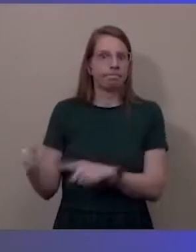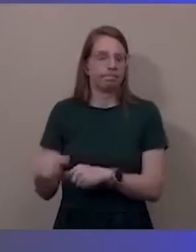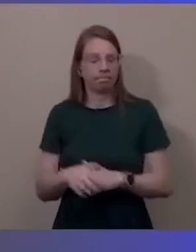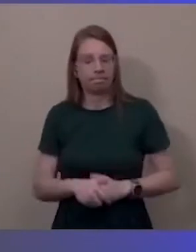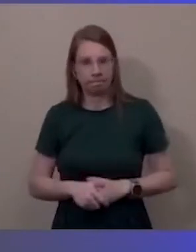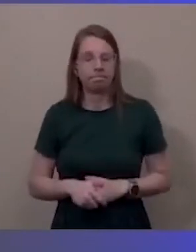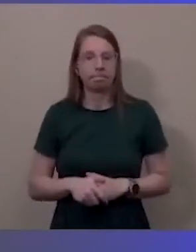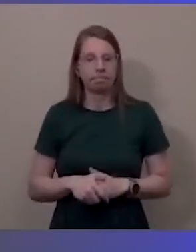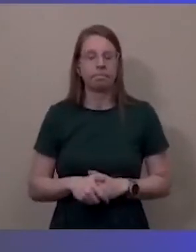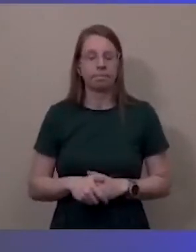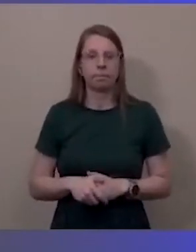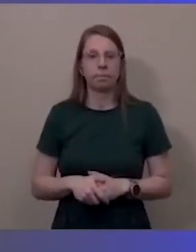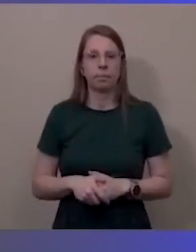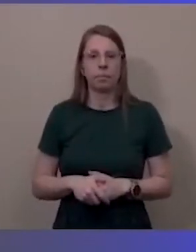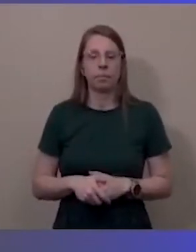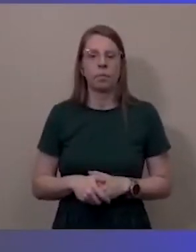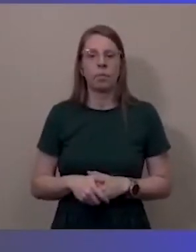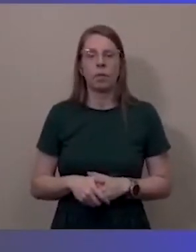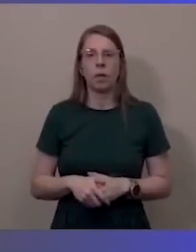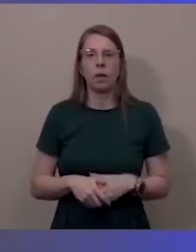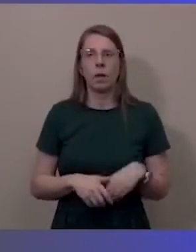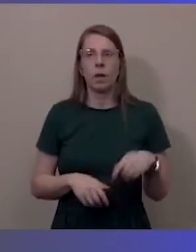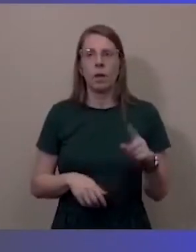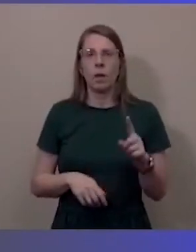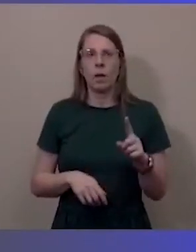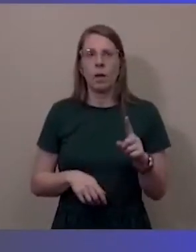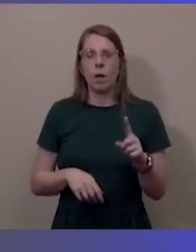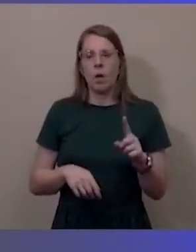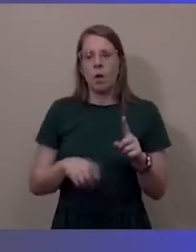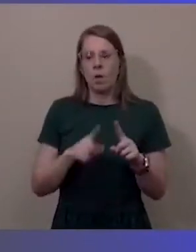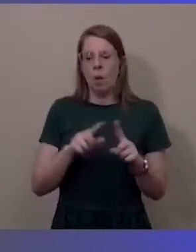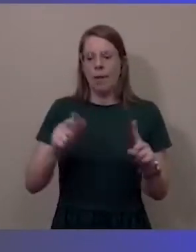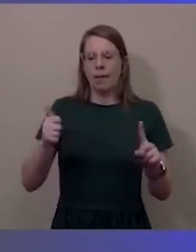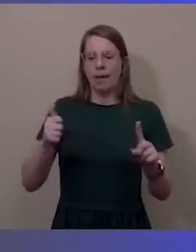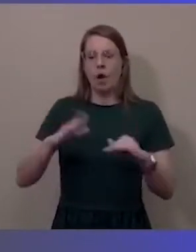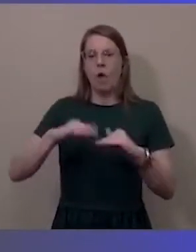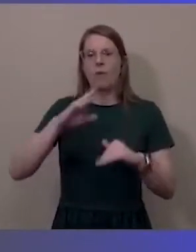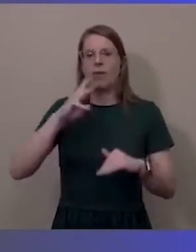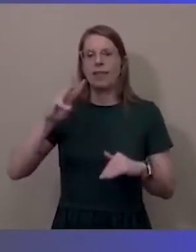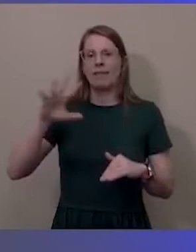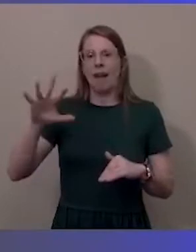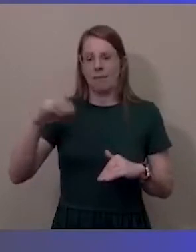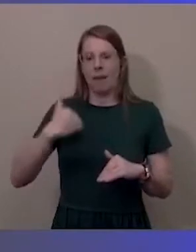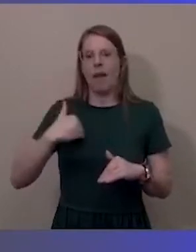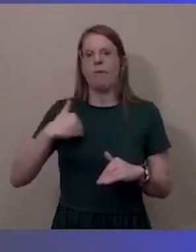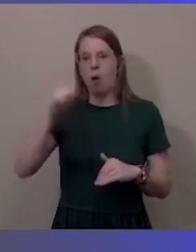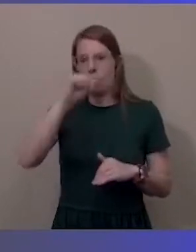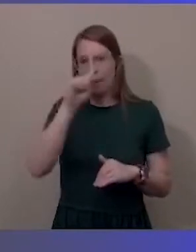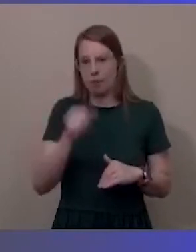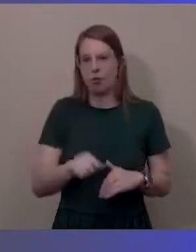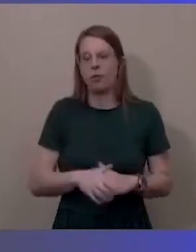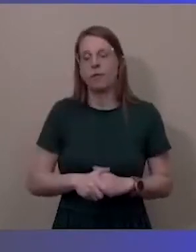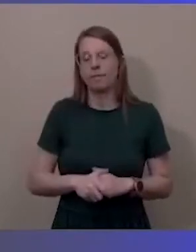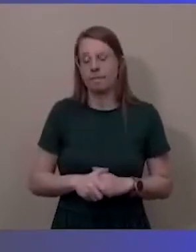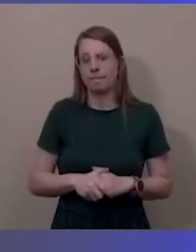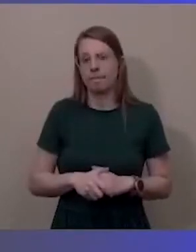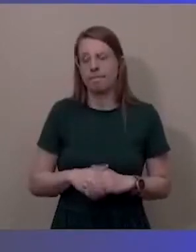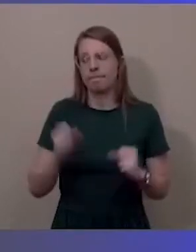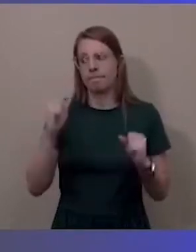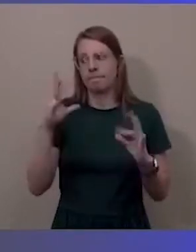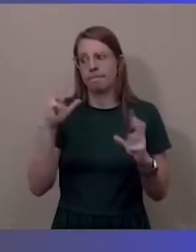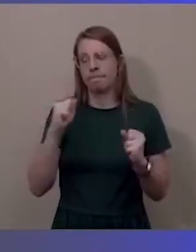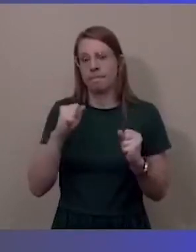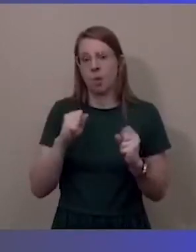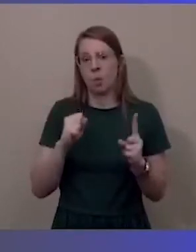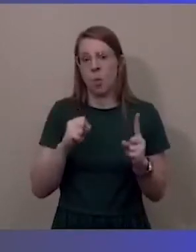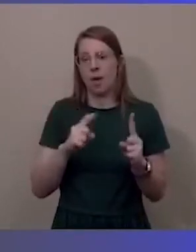common. 1 in 10 or so over the age of 65 have Alzheimer's, which is a pretty amazing number, 1 in 10